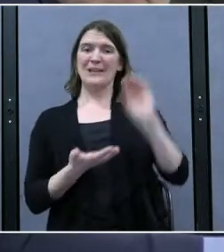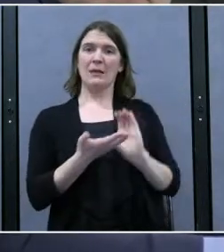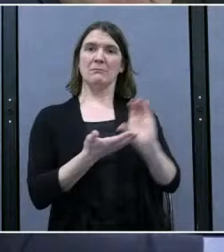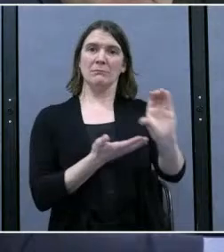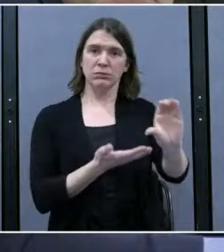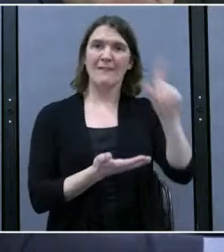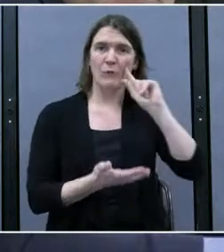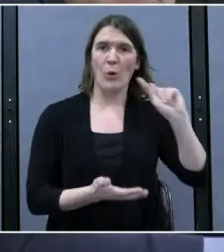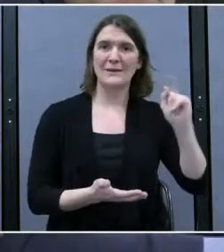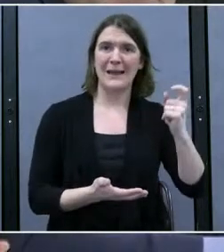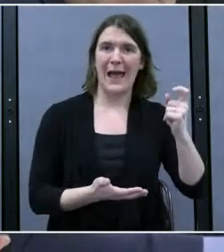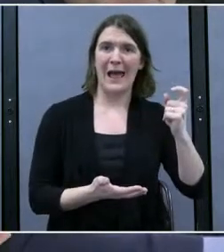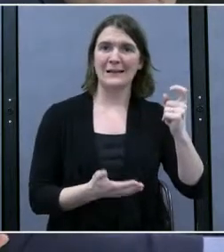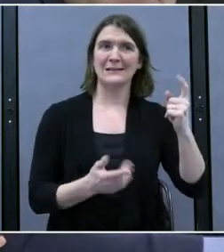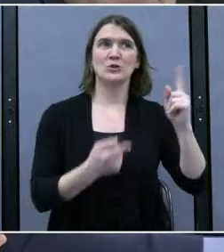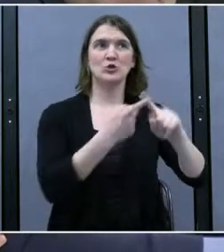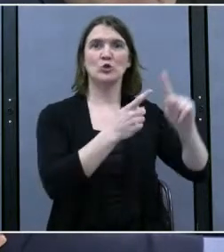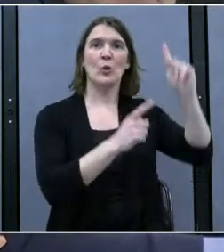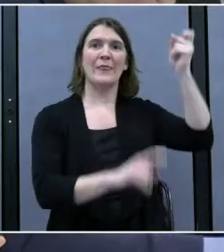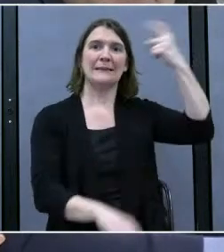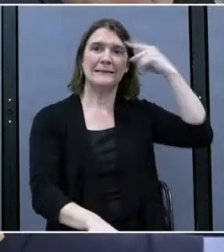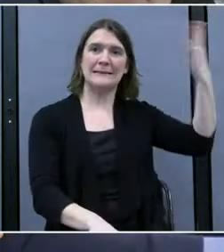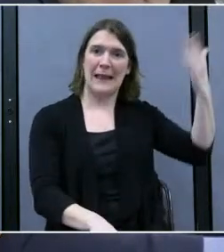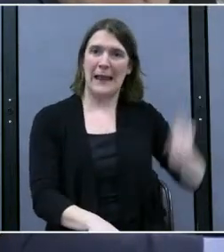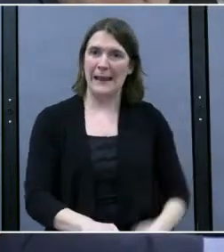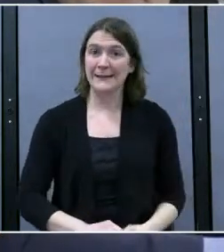town, to the state in taxes.